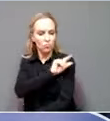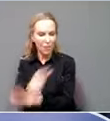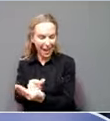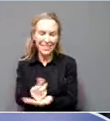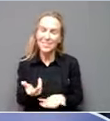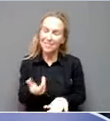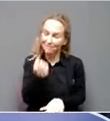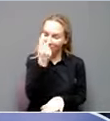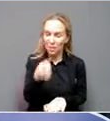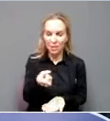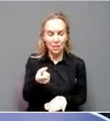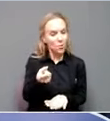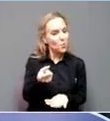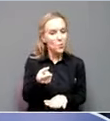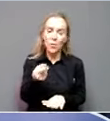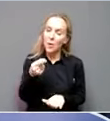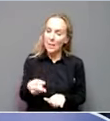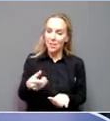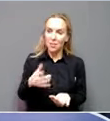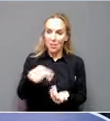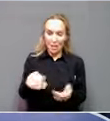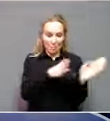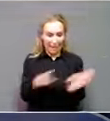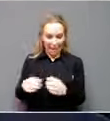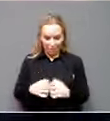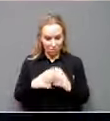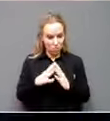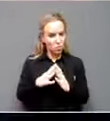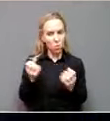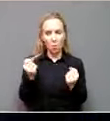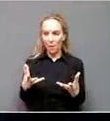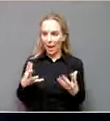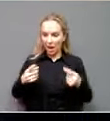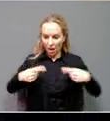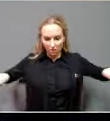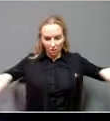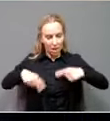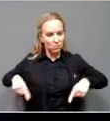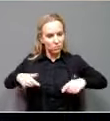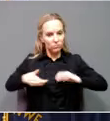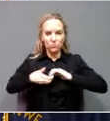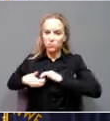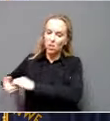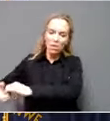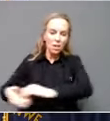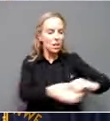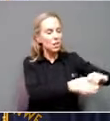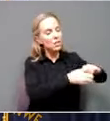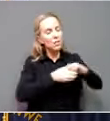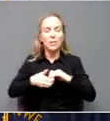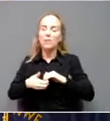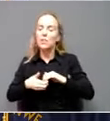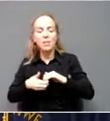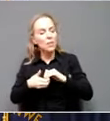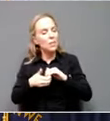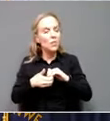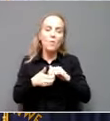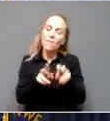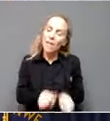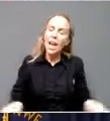bold statement and plan that every one of these young people have value, and we don't want to lose one single one of